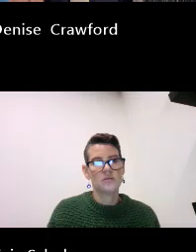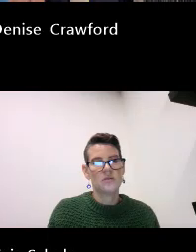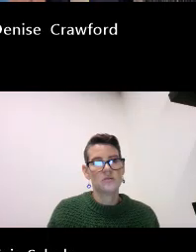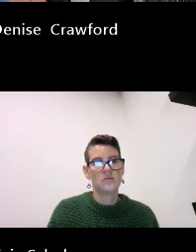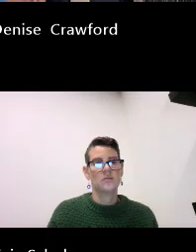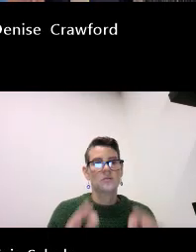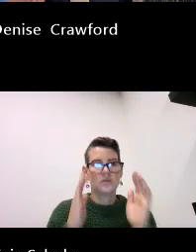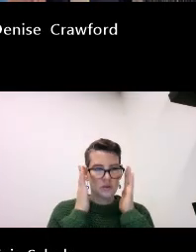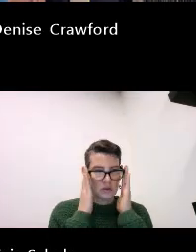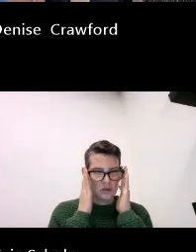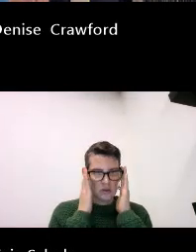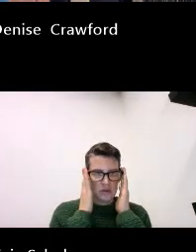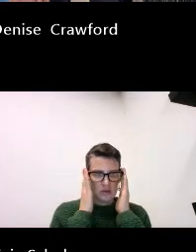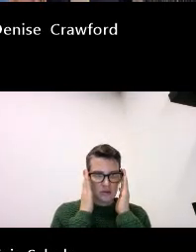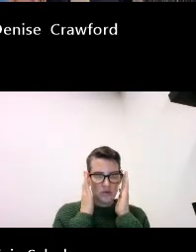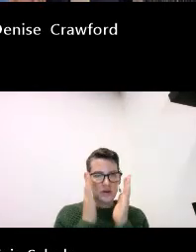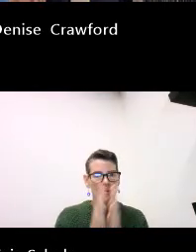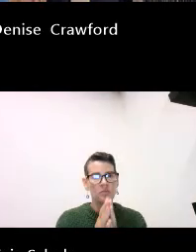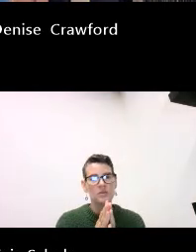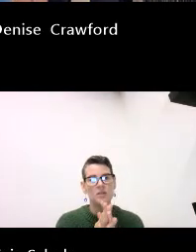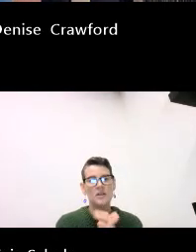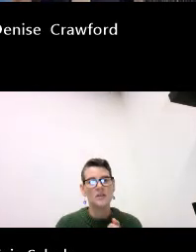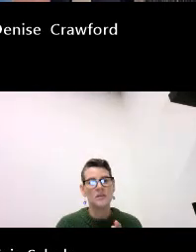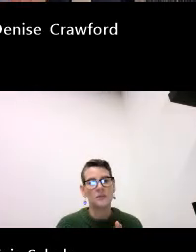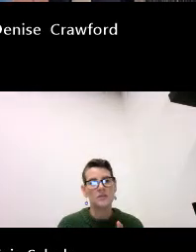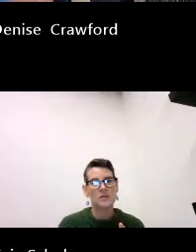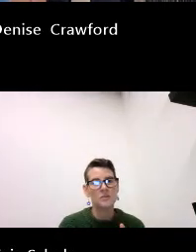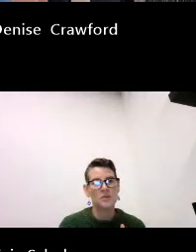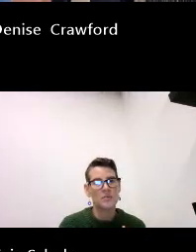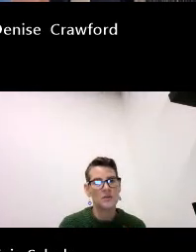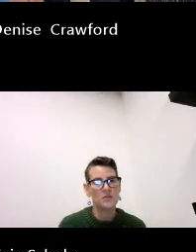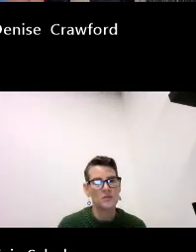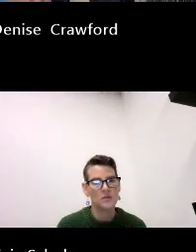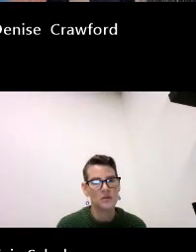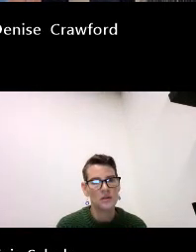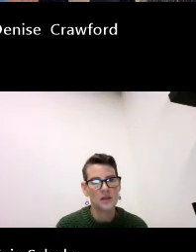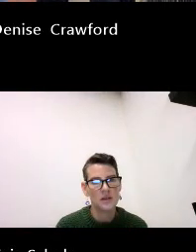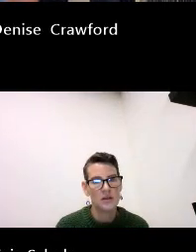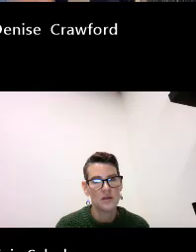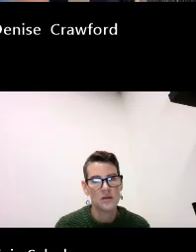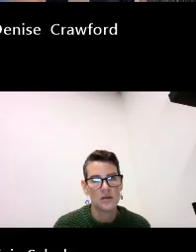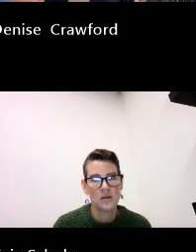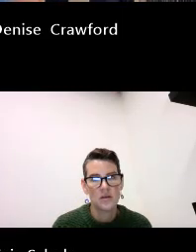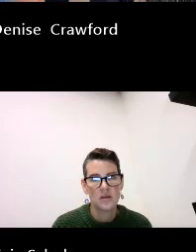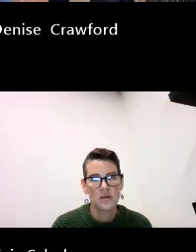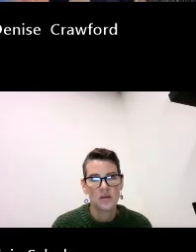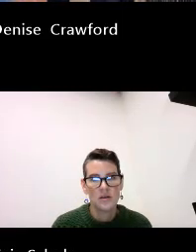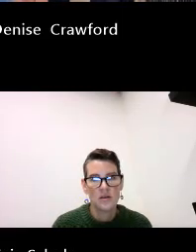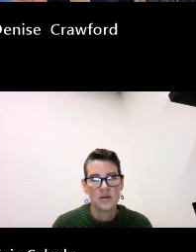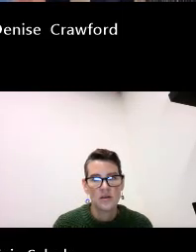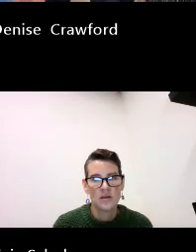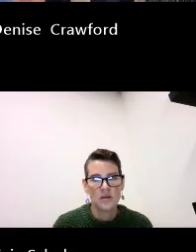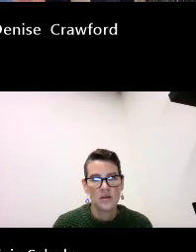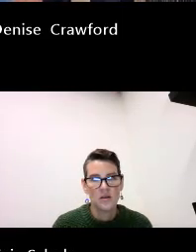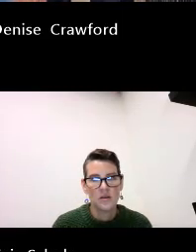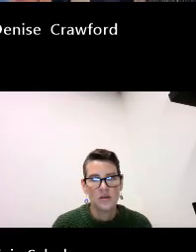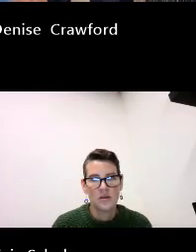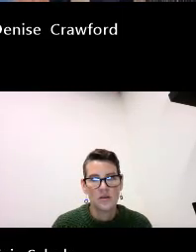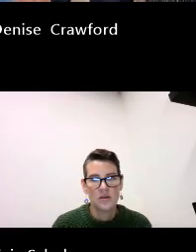country when Medicaid was doing their RAC audits, where the wrong providers